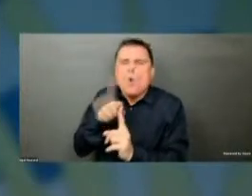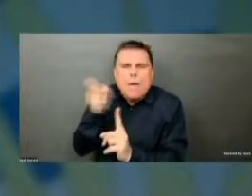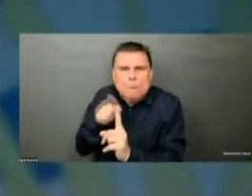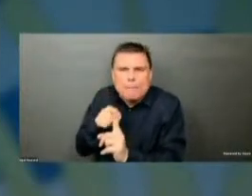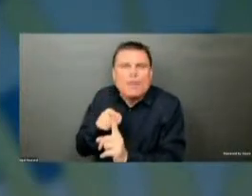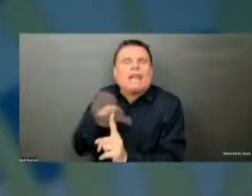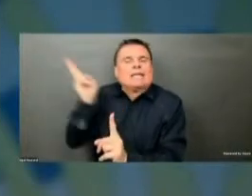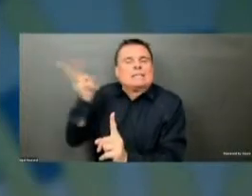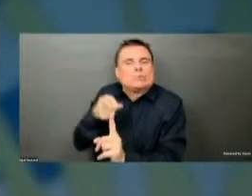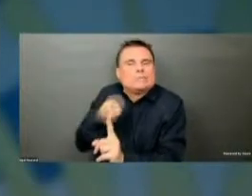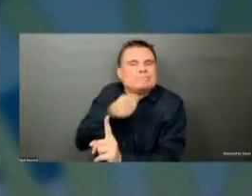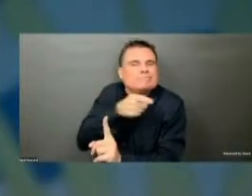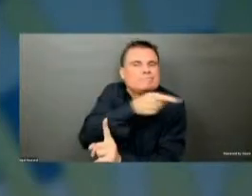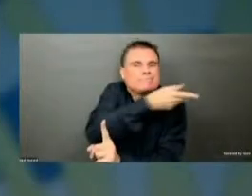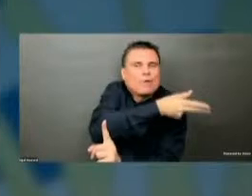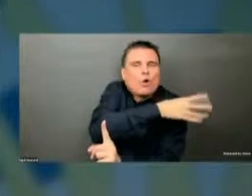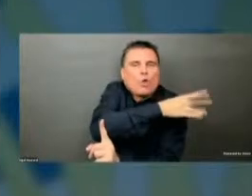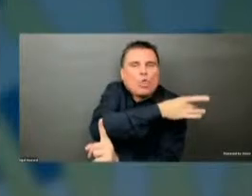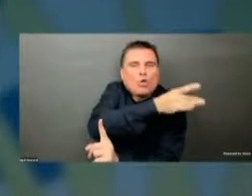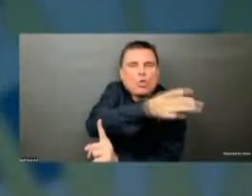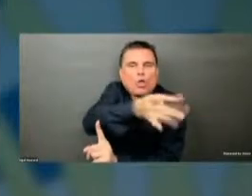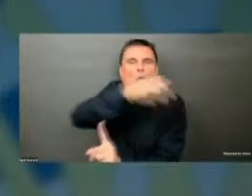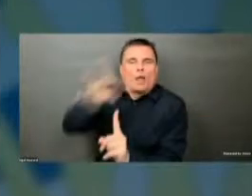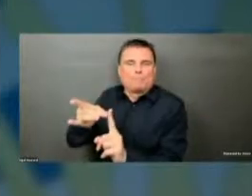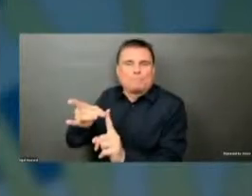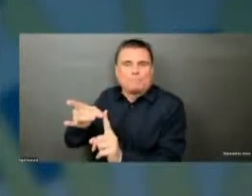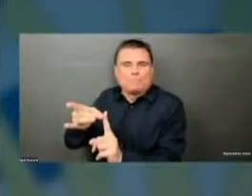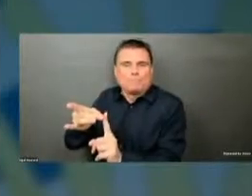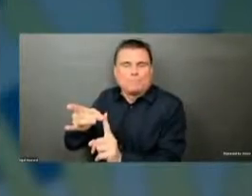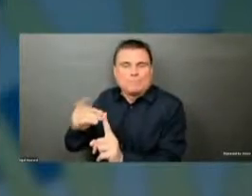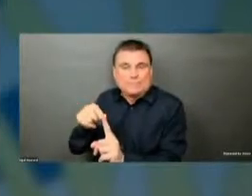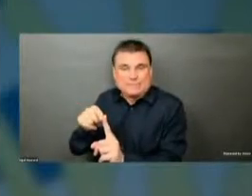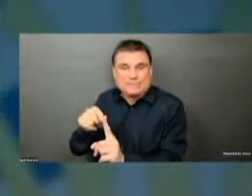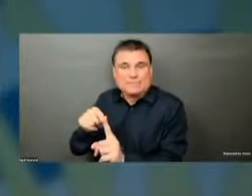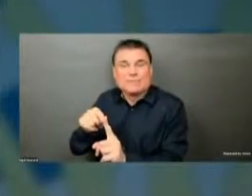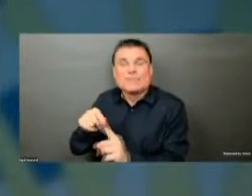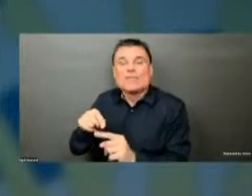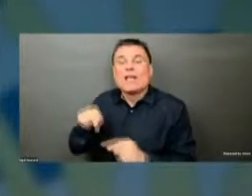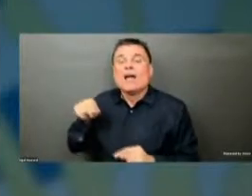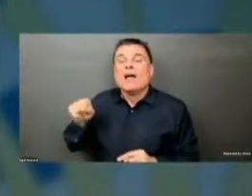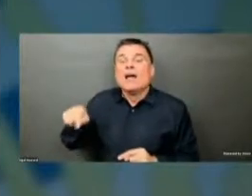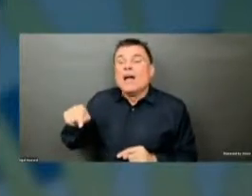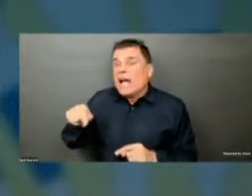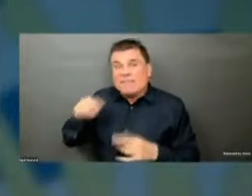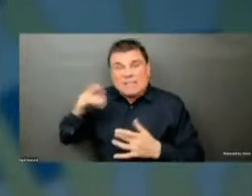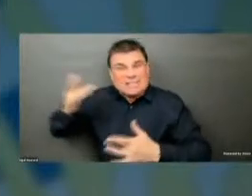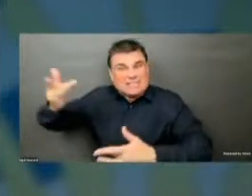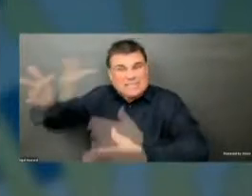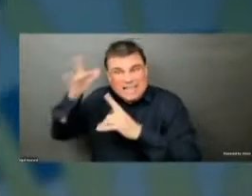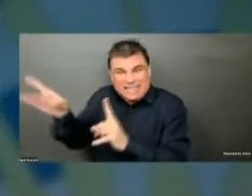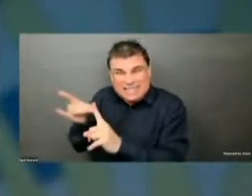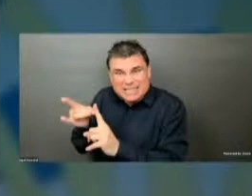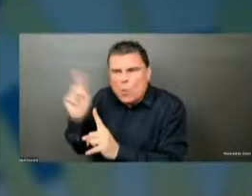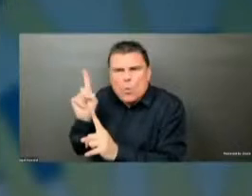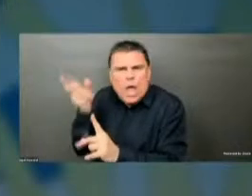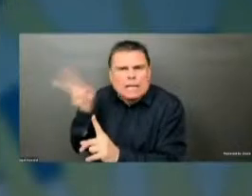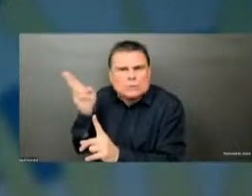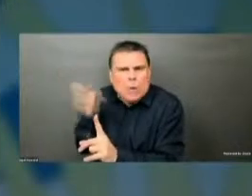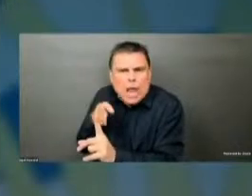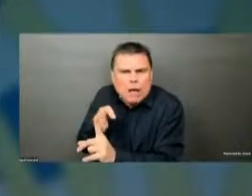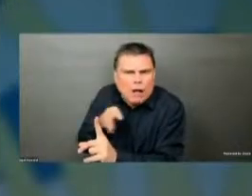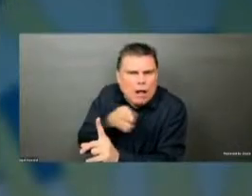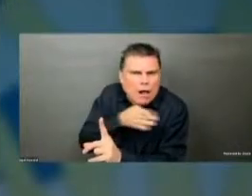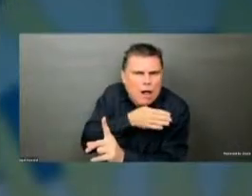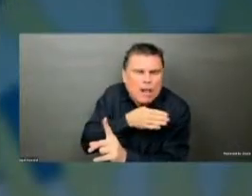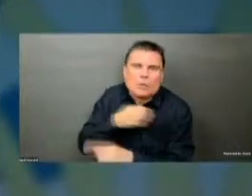are unable to find the link to their exposures. And we've been watching that quite closely. During the peak